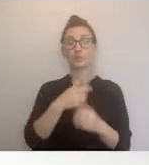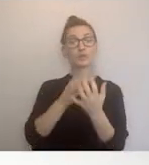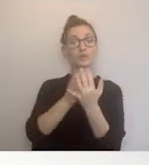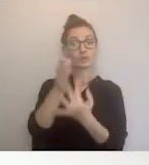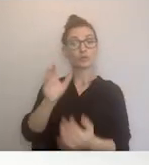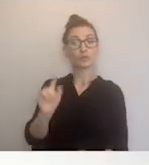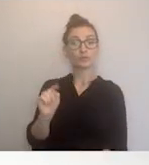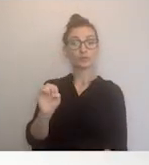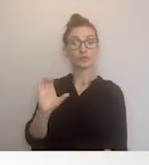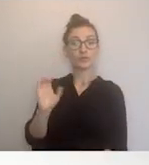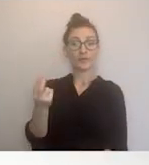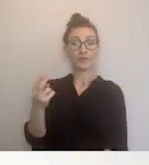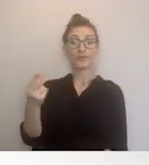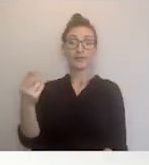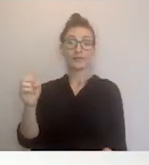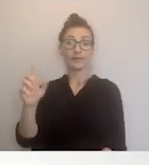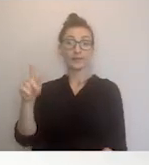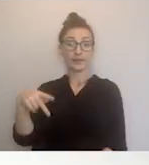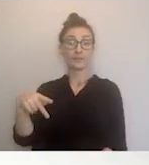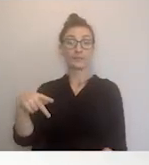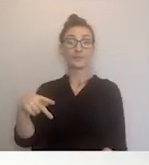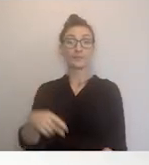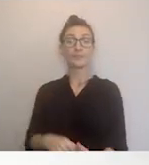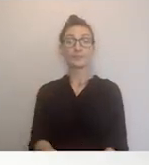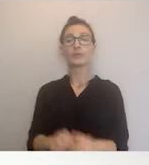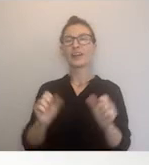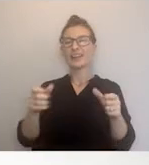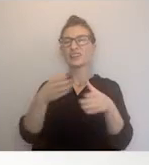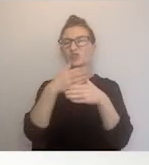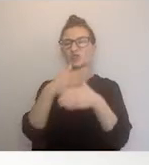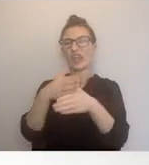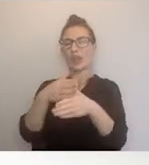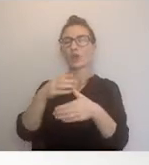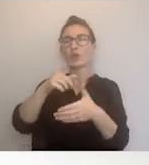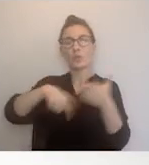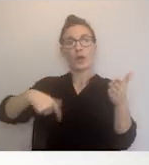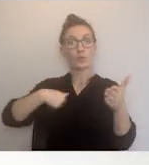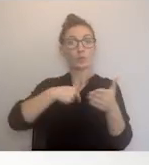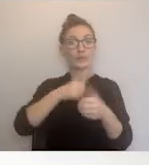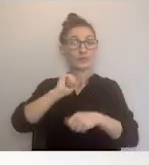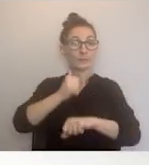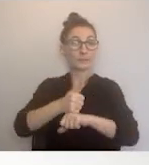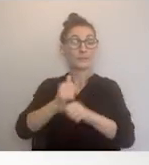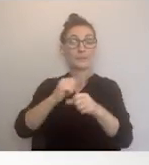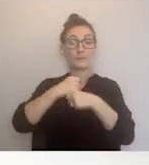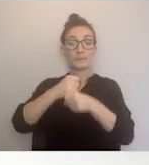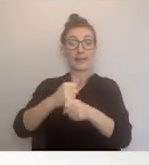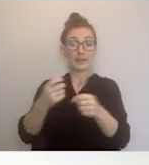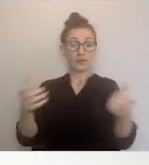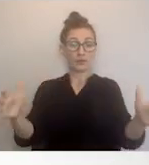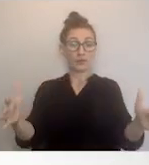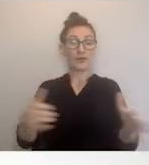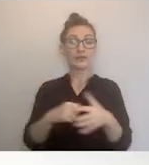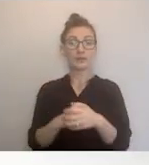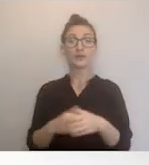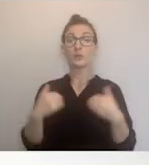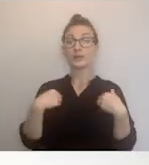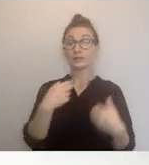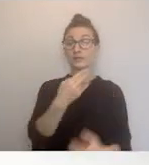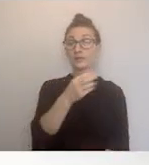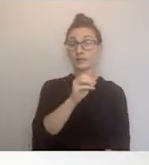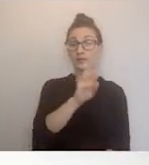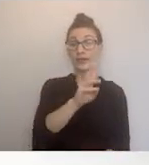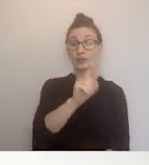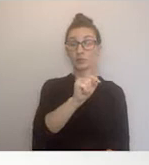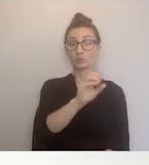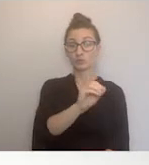And we do this through Tech Help, and I'm happy to share the stuff that we have made to help both our parents, our care partners, and our students be successful in